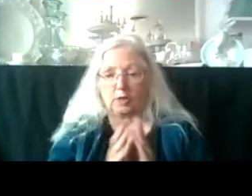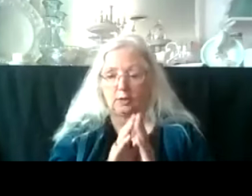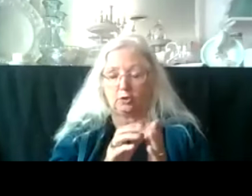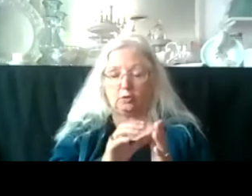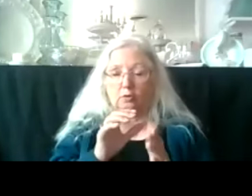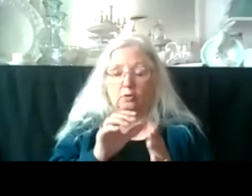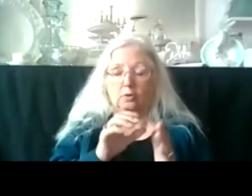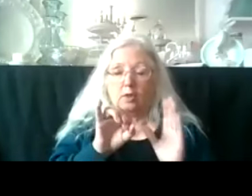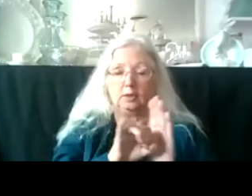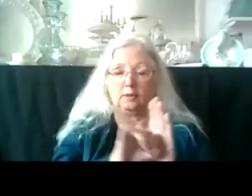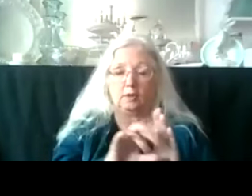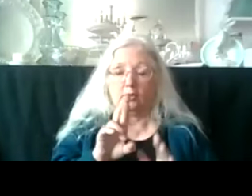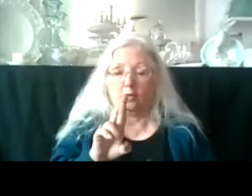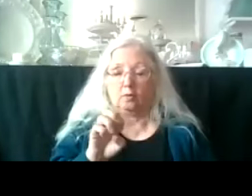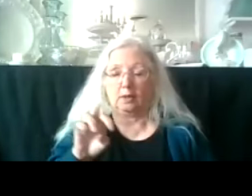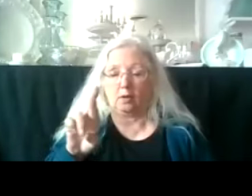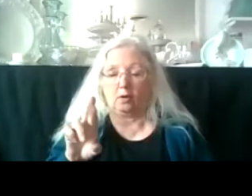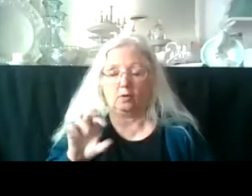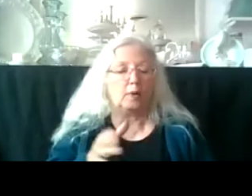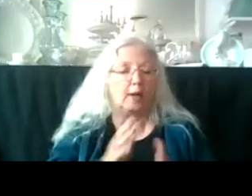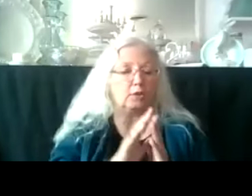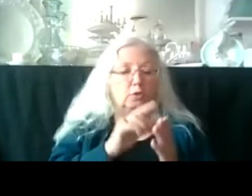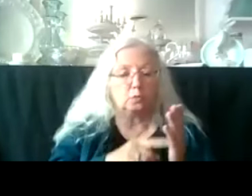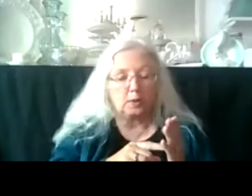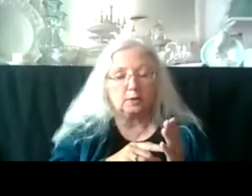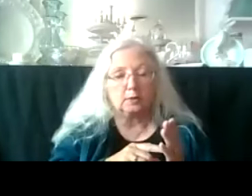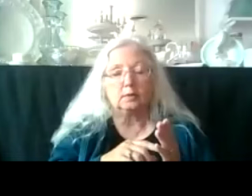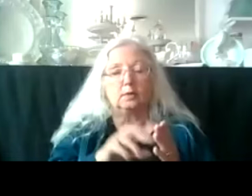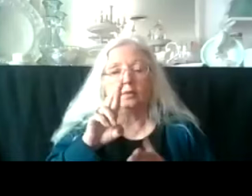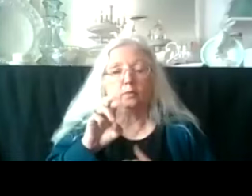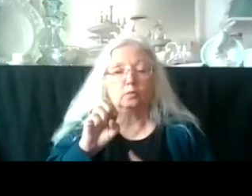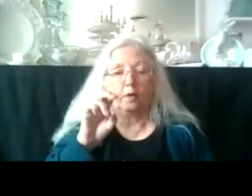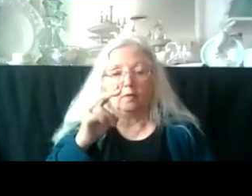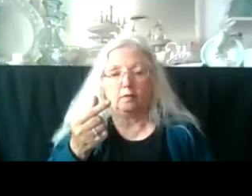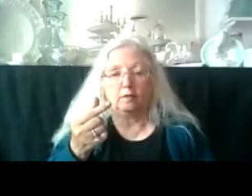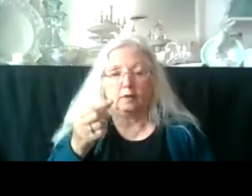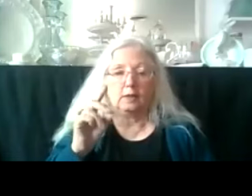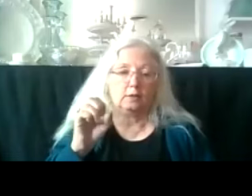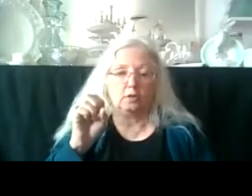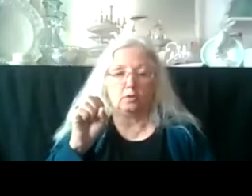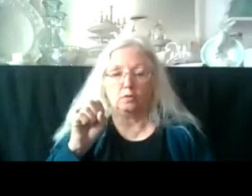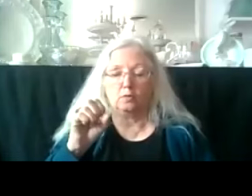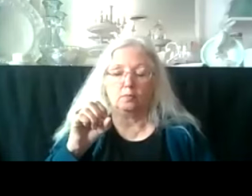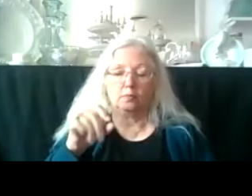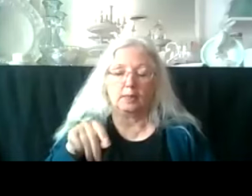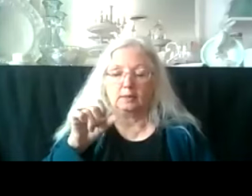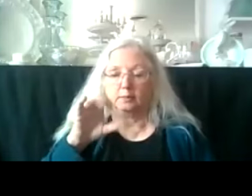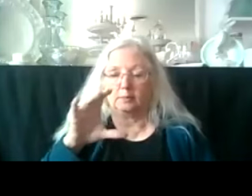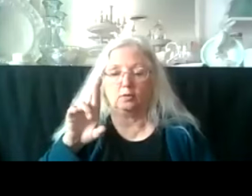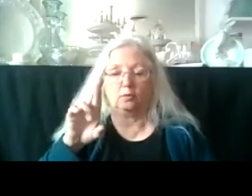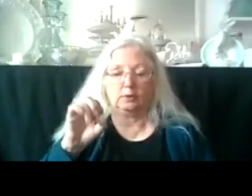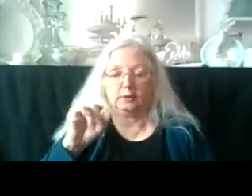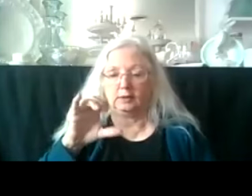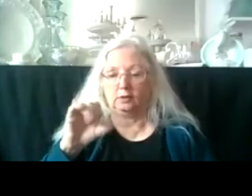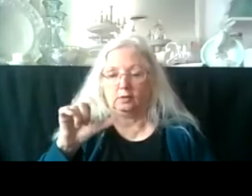endoplasmic reticulum? Or could I ask you what the function of that rough endoplasmic reticulum is? Absolutely. So there can be some functions. Again, remember, this is one